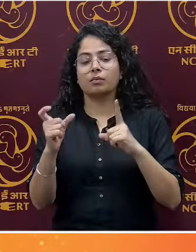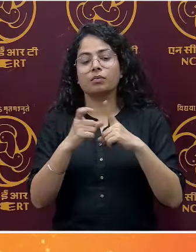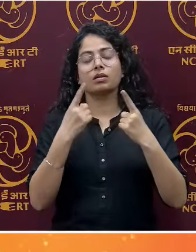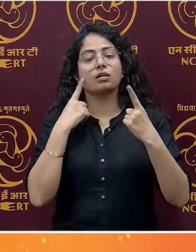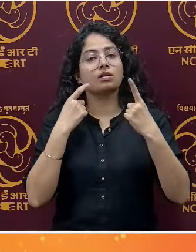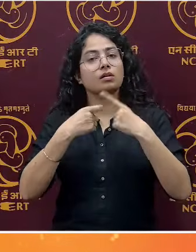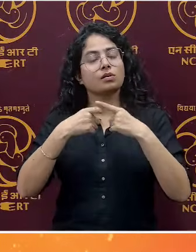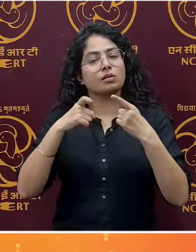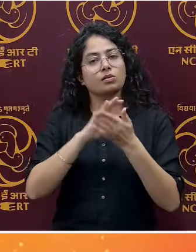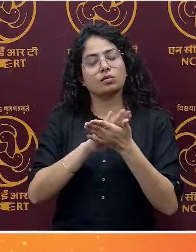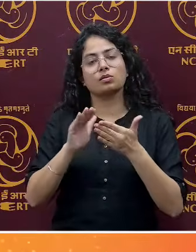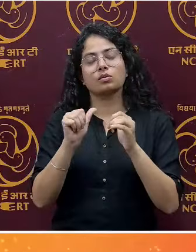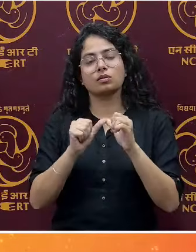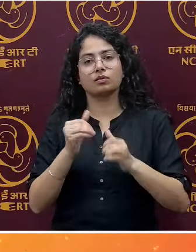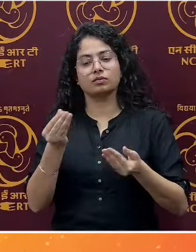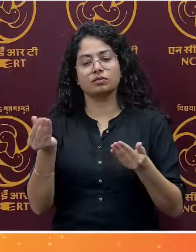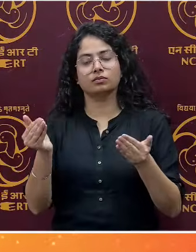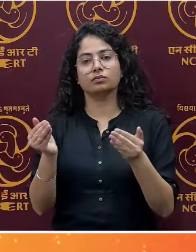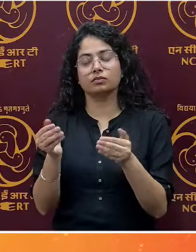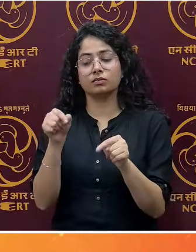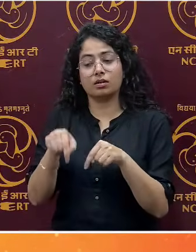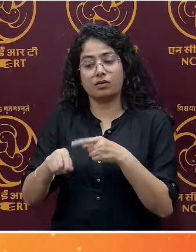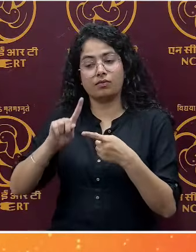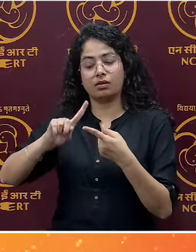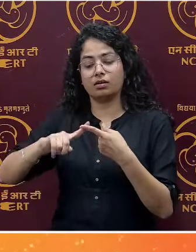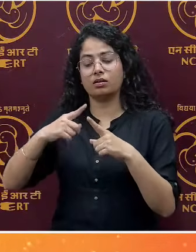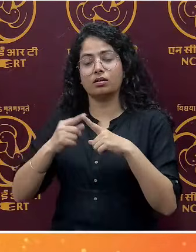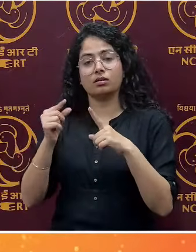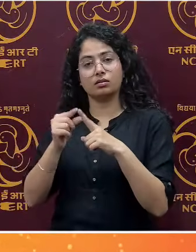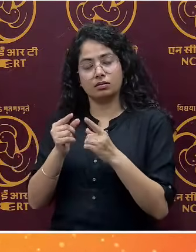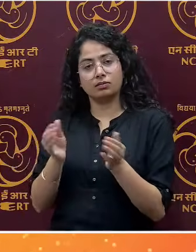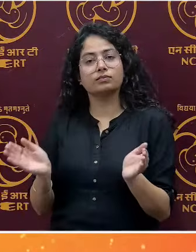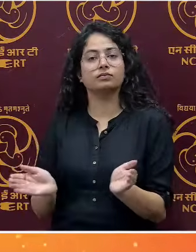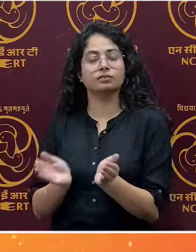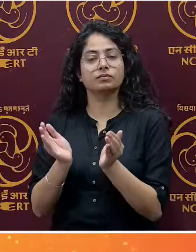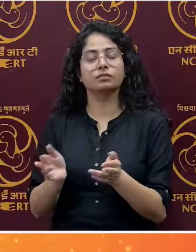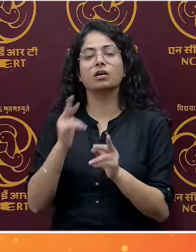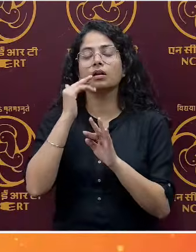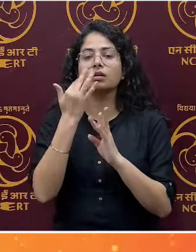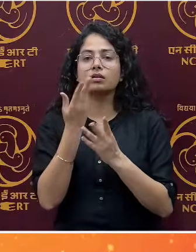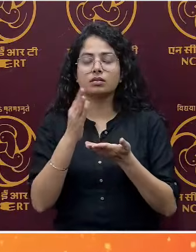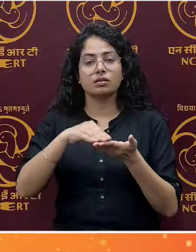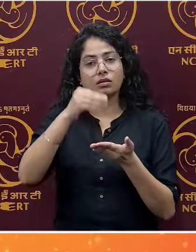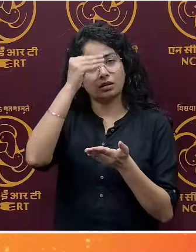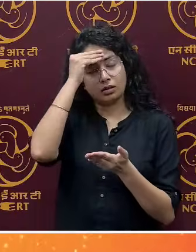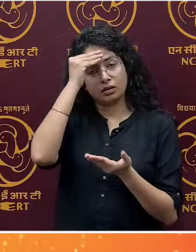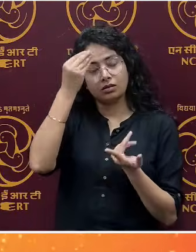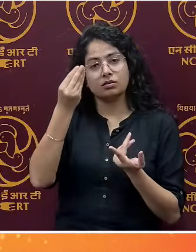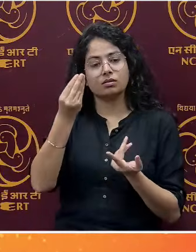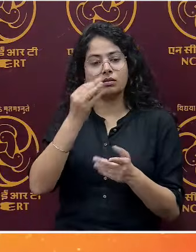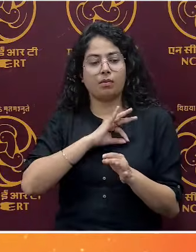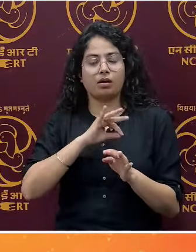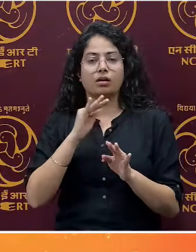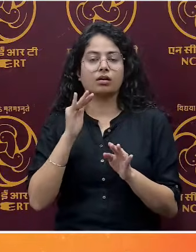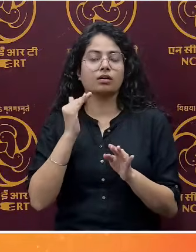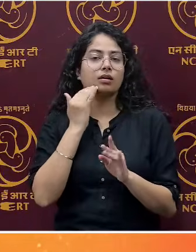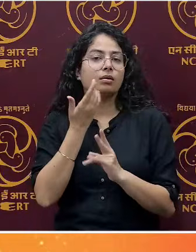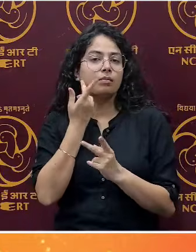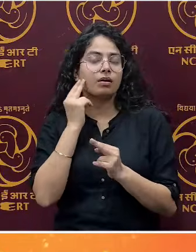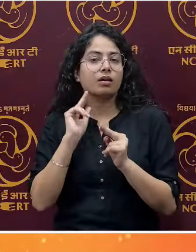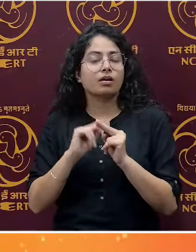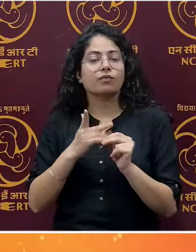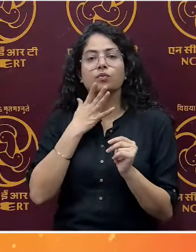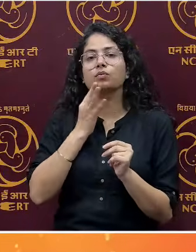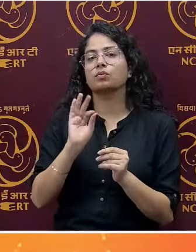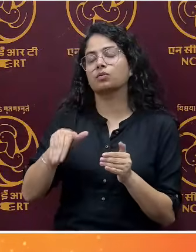lab repository, make them experiment, because learning only becomes powerful when you apply it. So